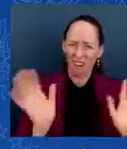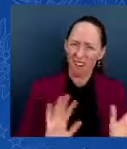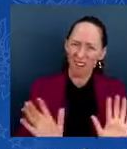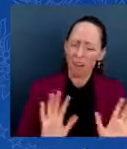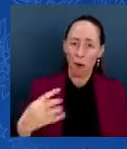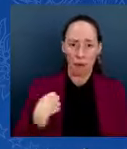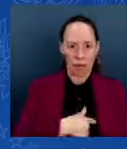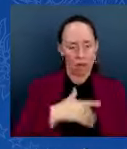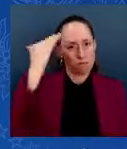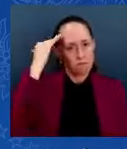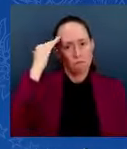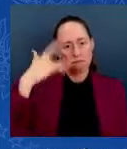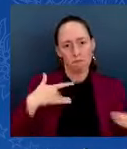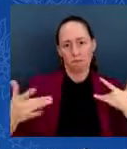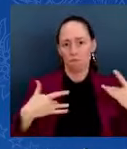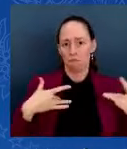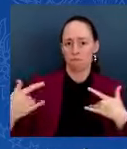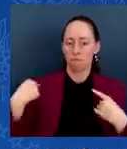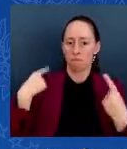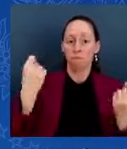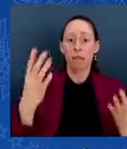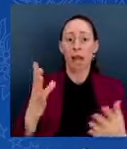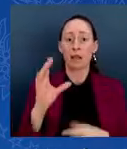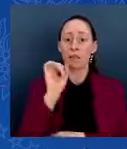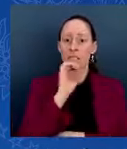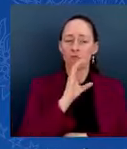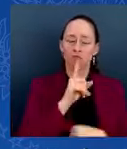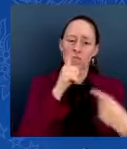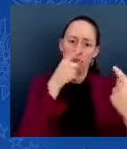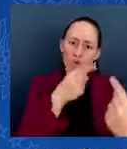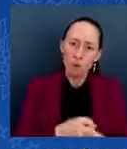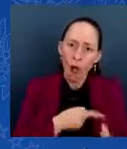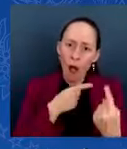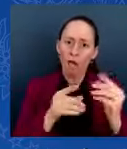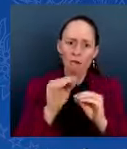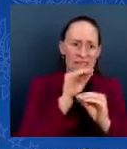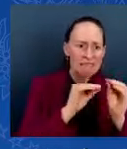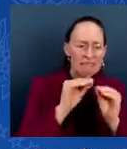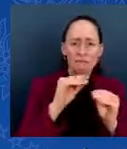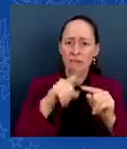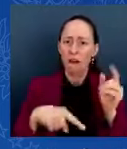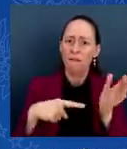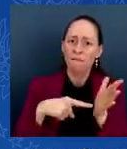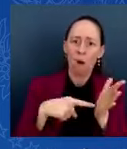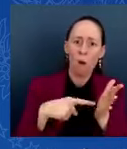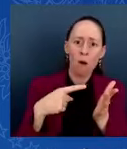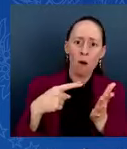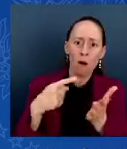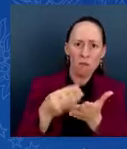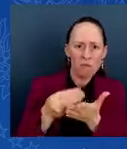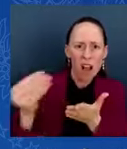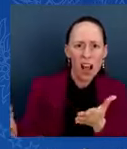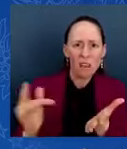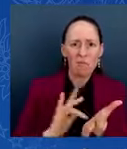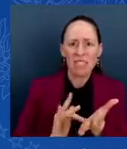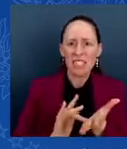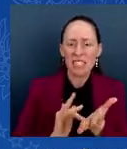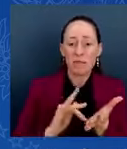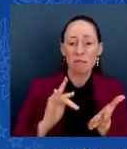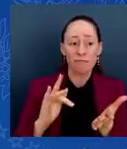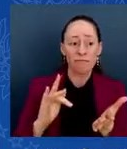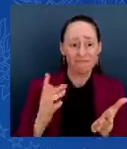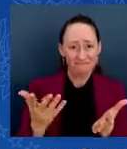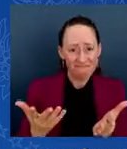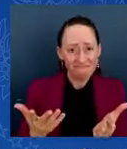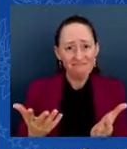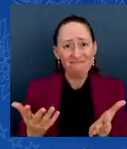have struggled to afford their medication. And as a result, seniors have been forced to spend their time trying to